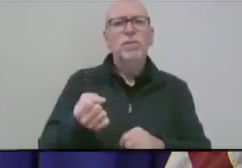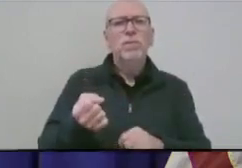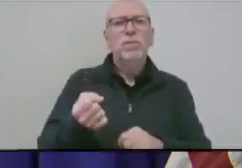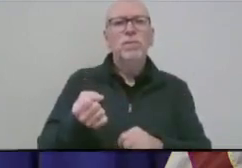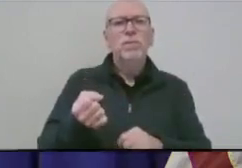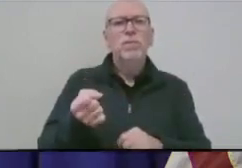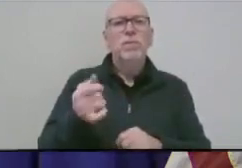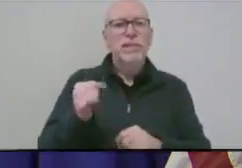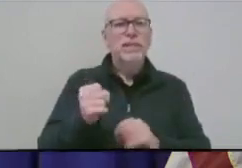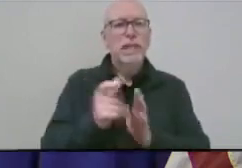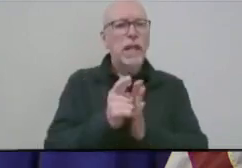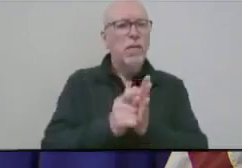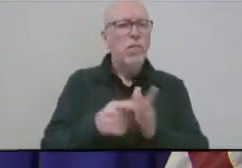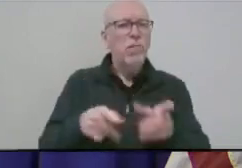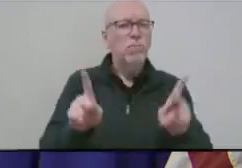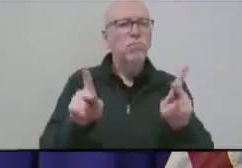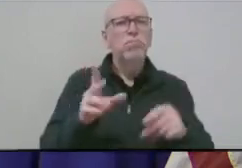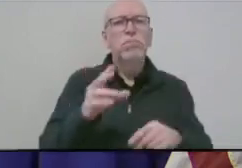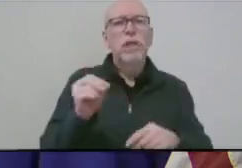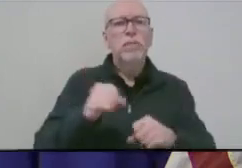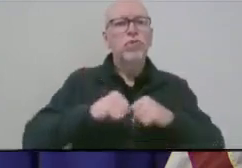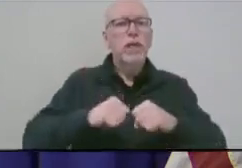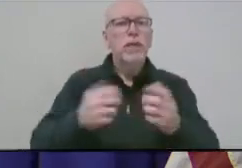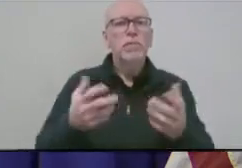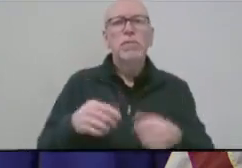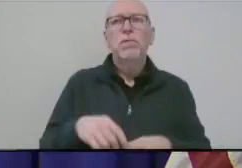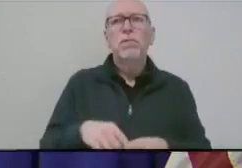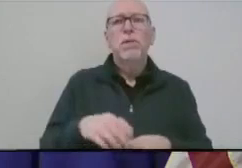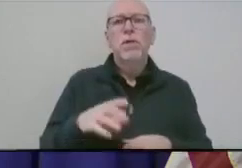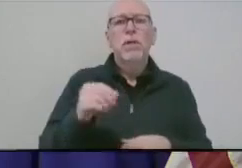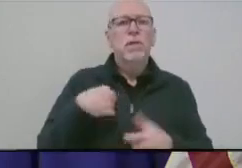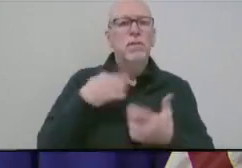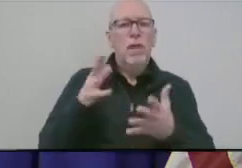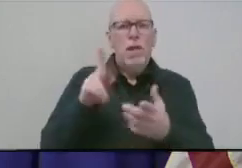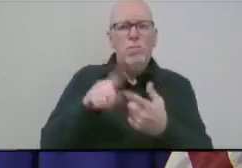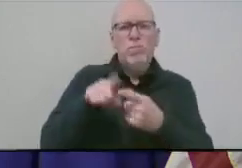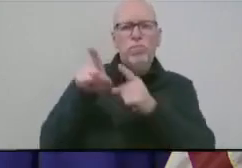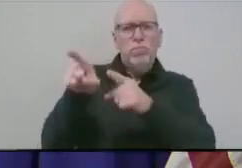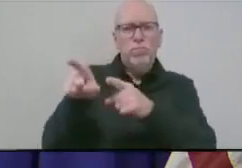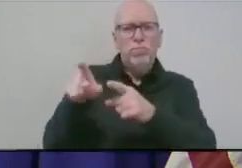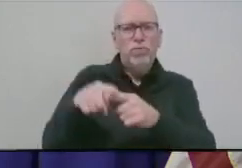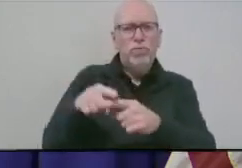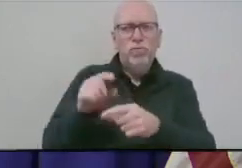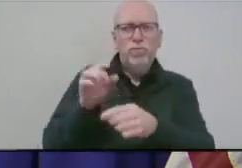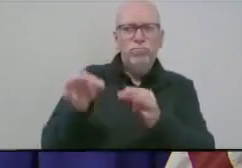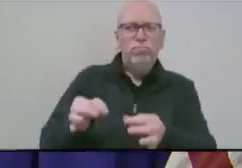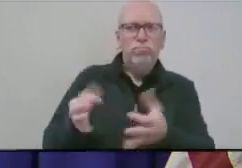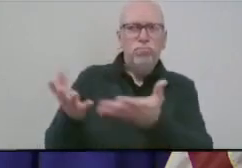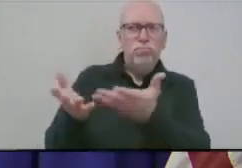legal and protected. And I'll leave it to him to make the calls about